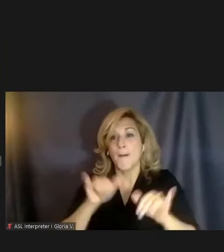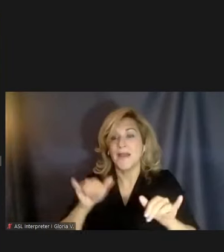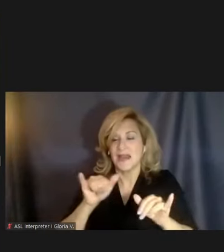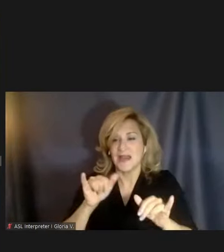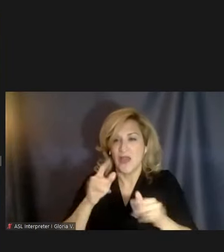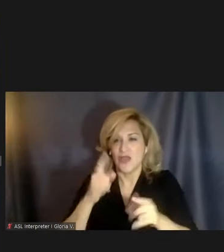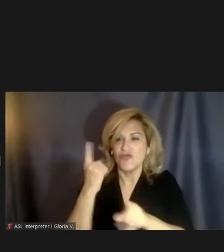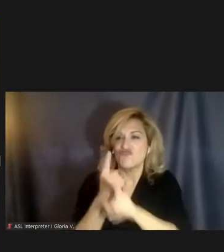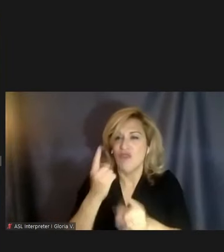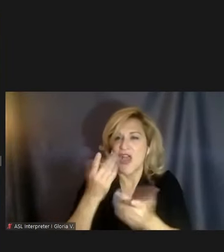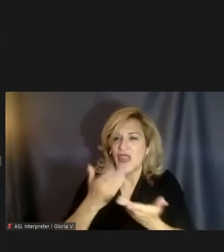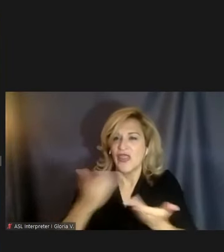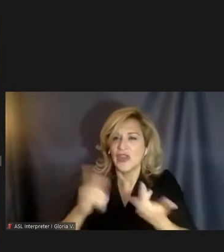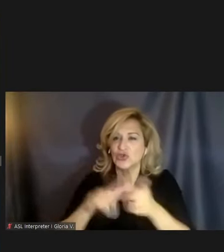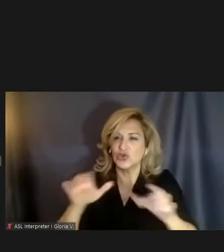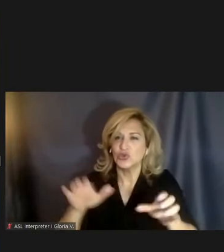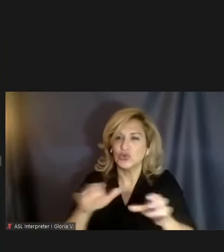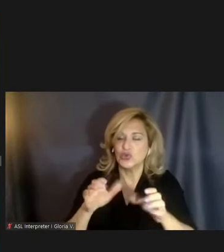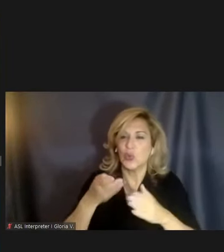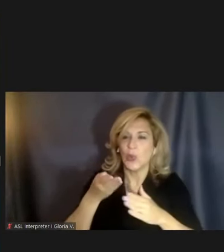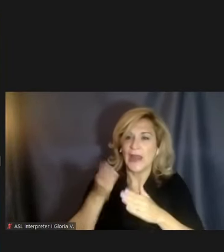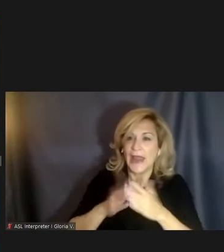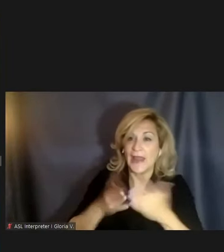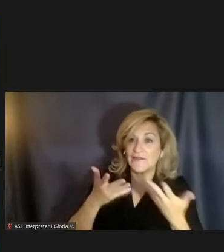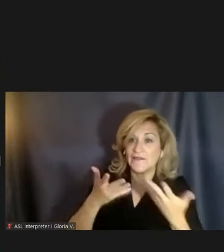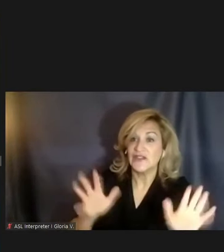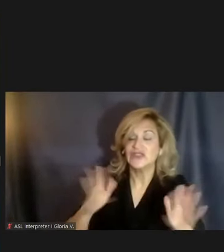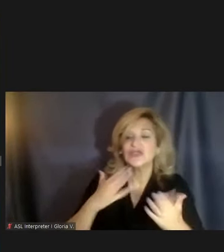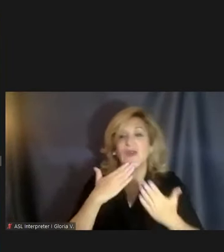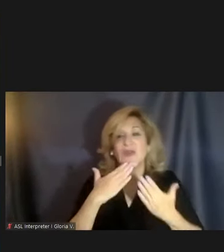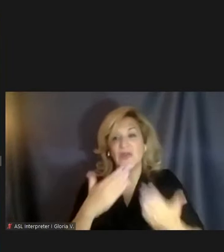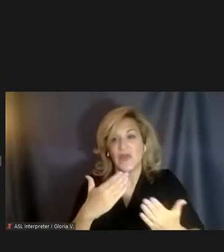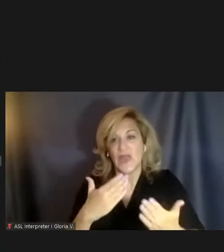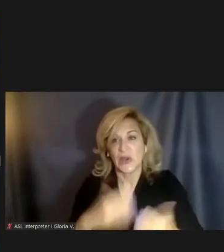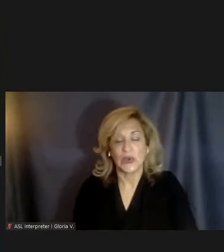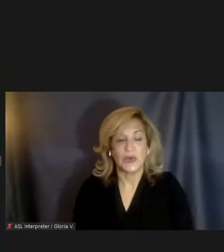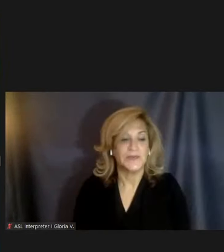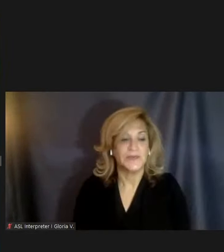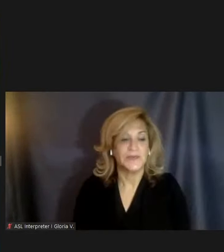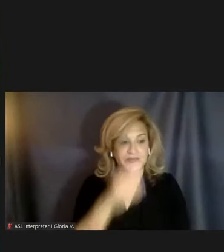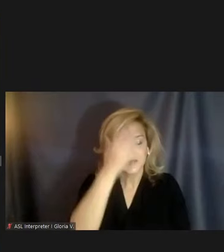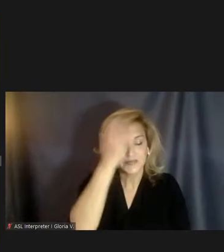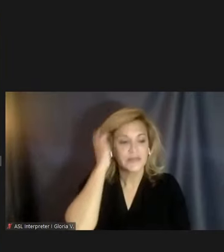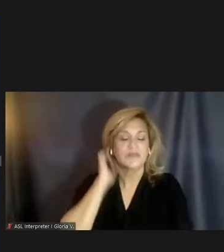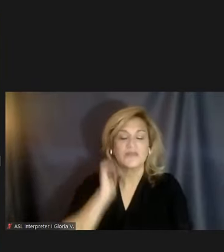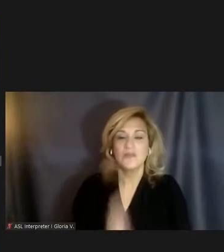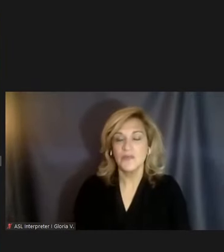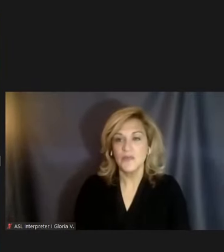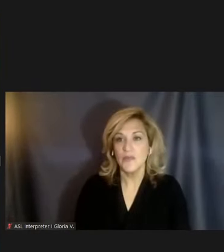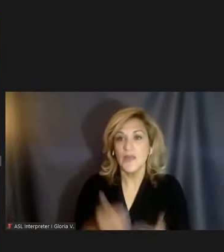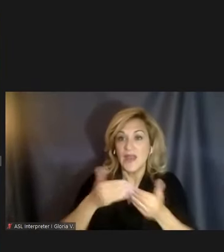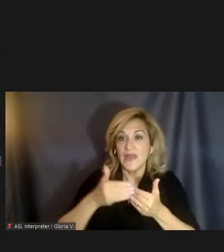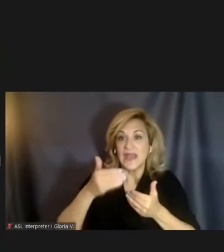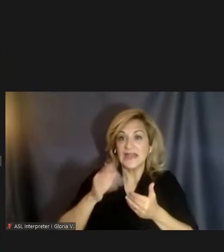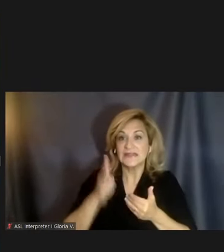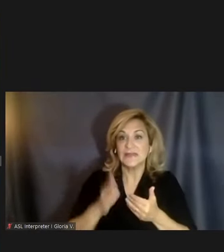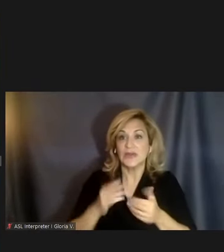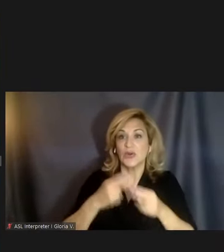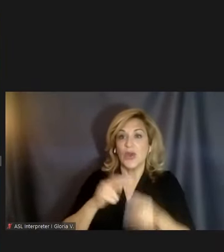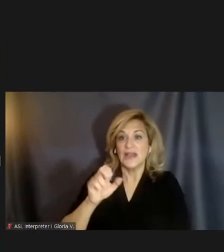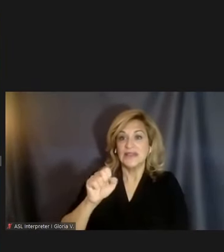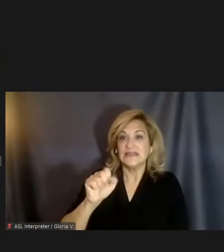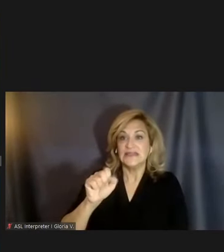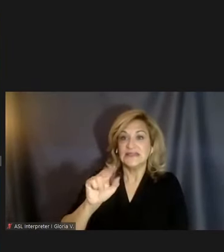do. Yes, thank you. Thank you. The next speaker is Sandra Fleming, followed